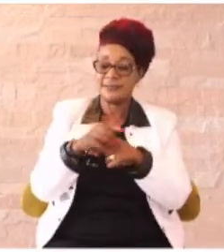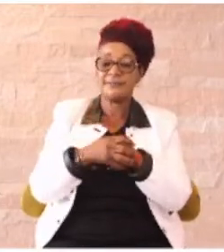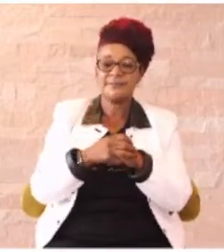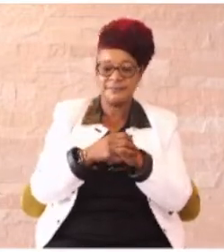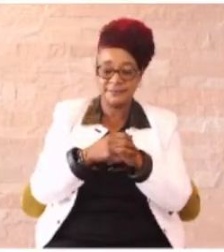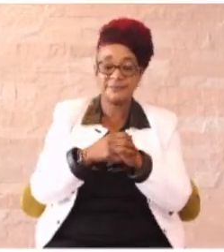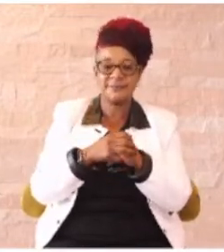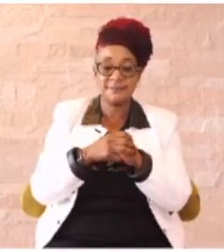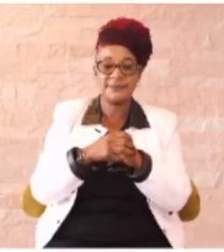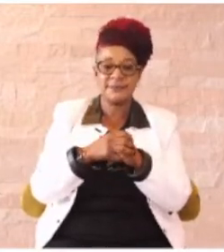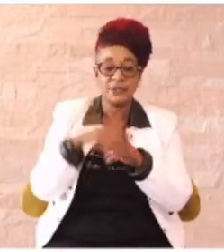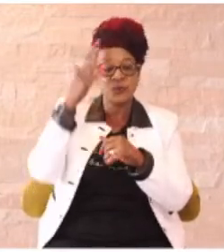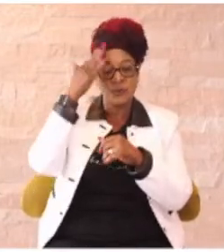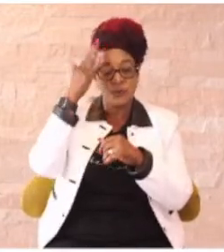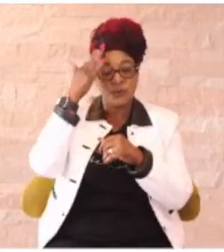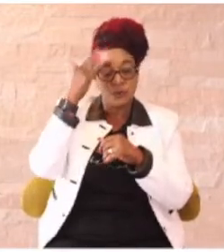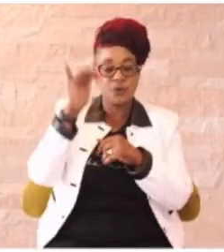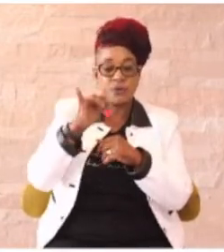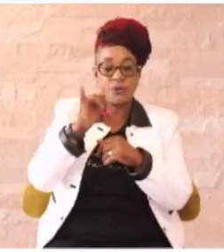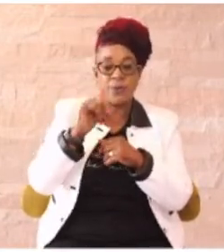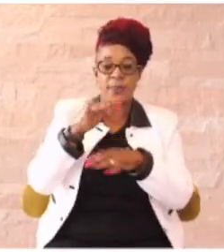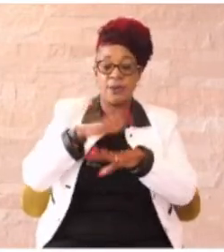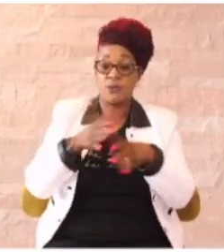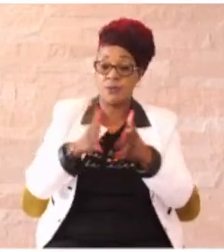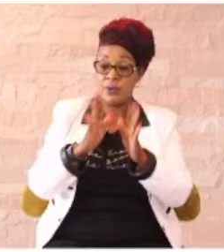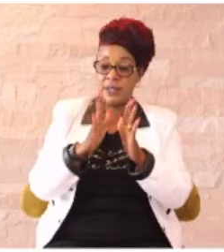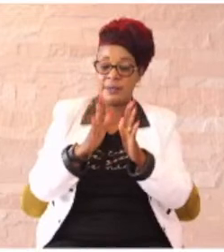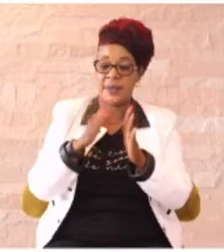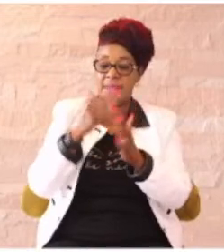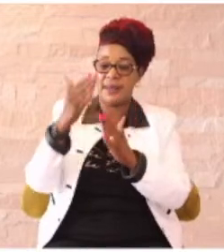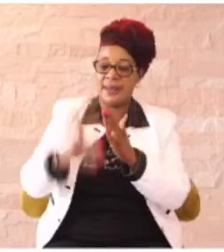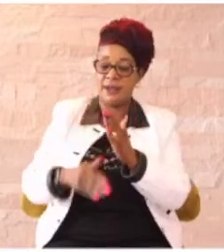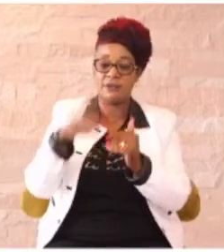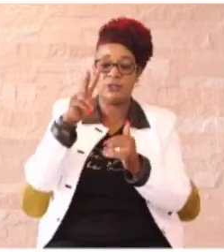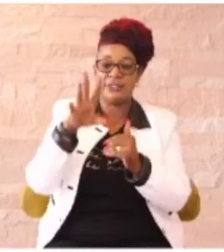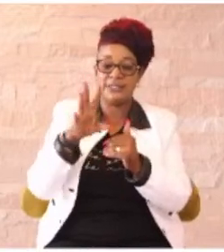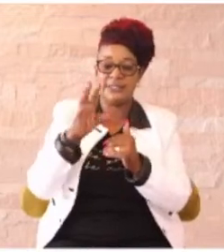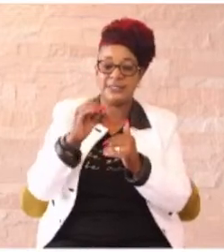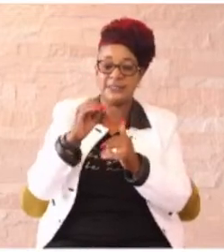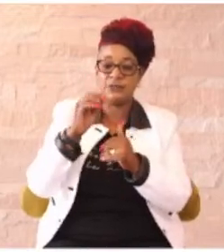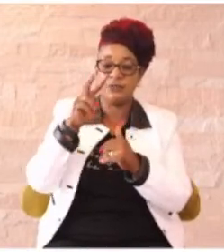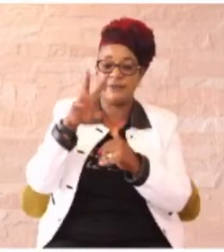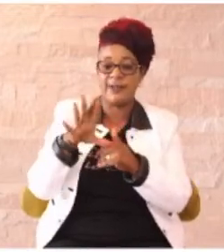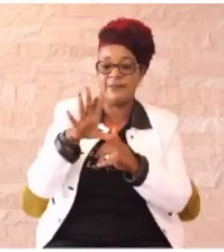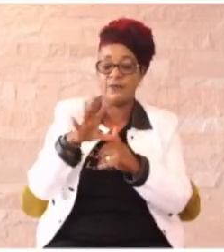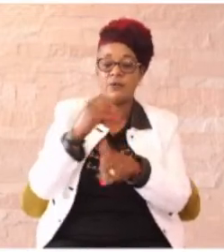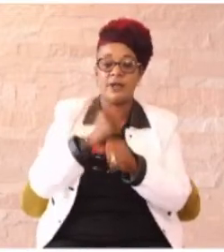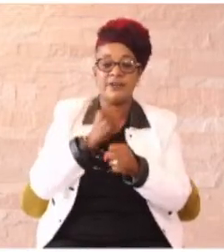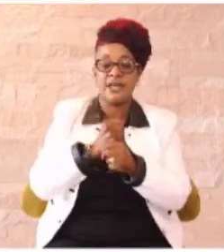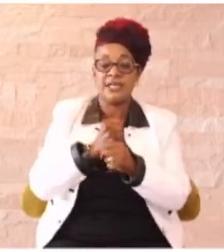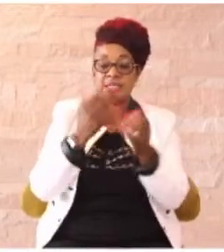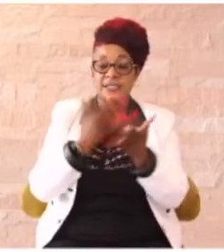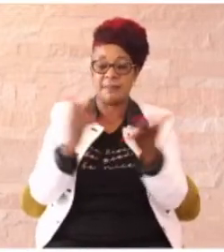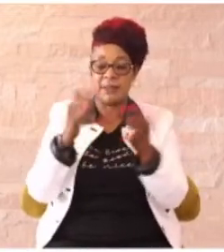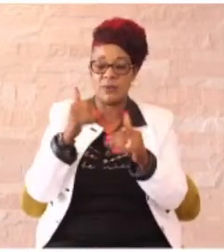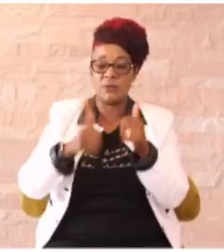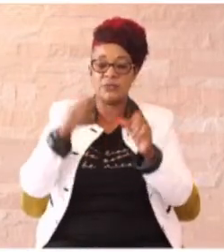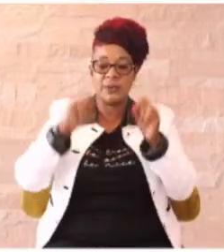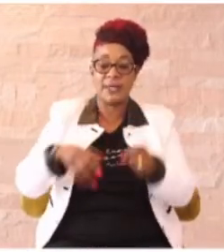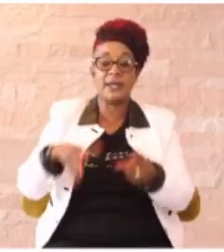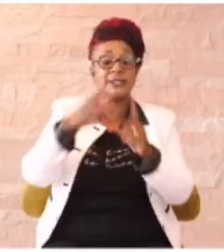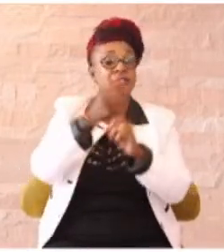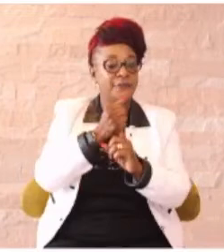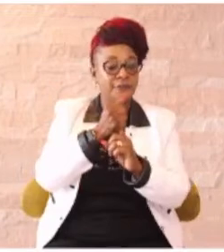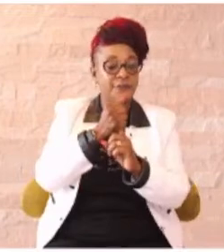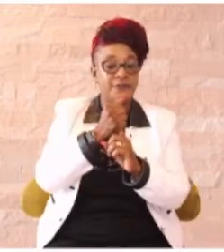track. And by the end of 2025, we'll have done something achievable. We'll have